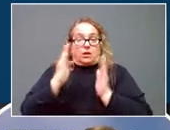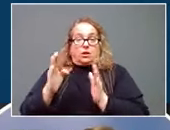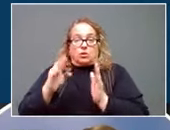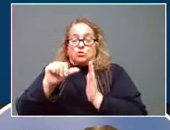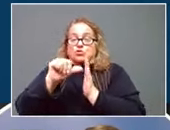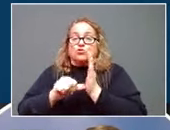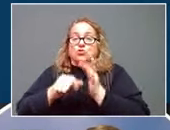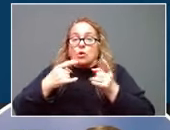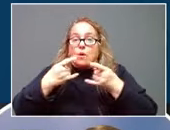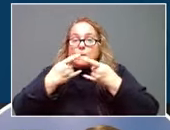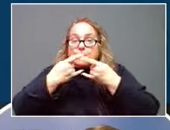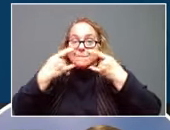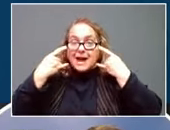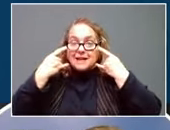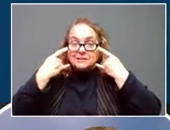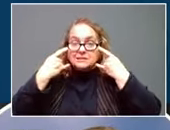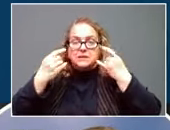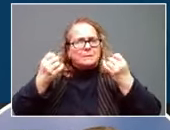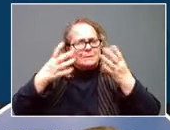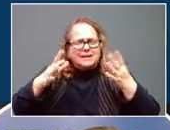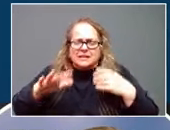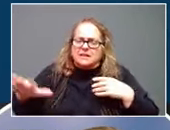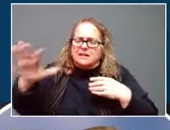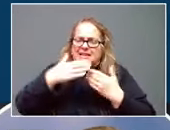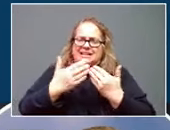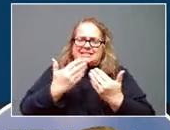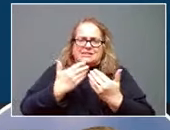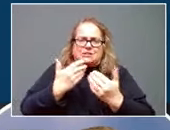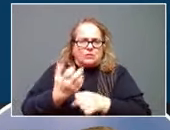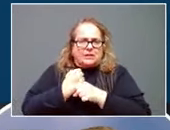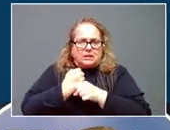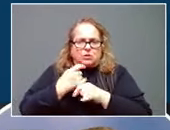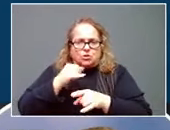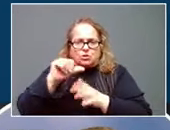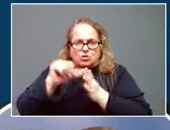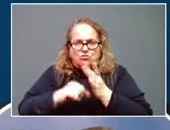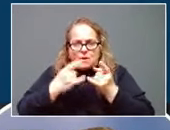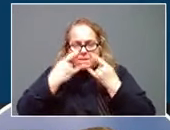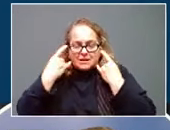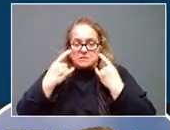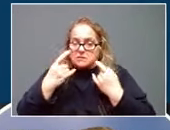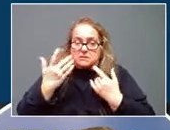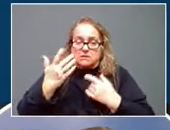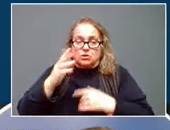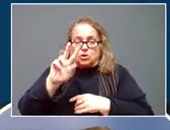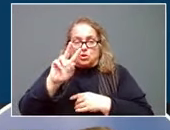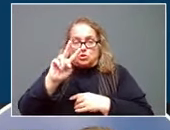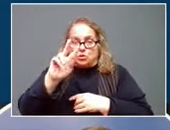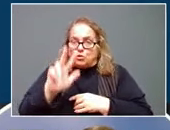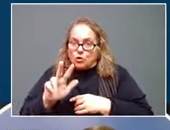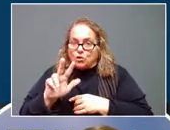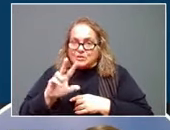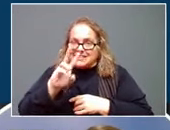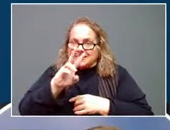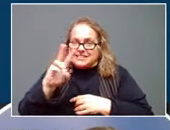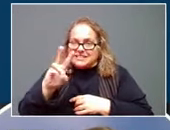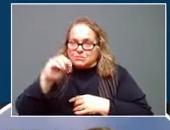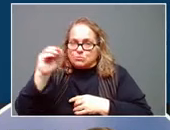are lots of these are easier to get your hands on. It goes up to 2/3 less